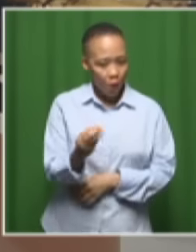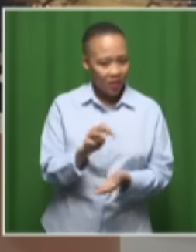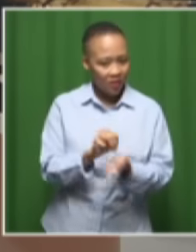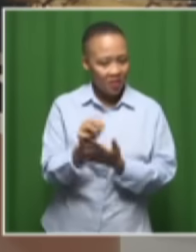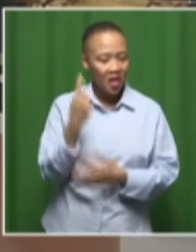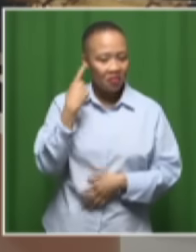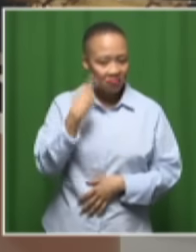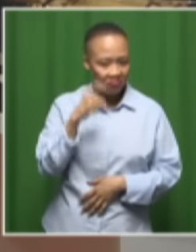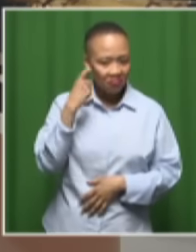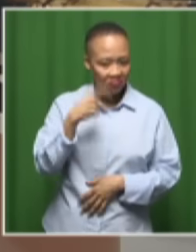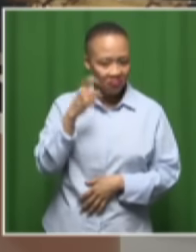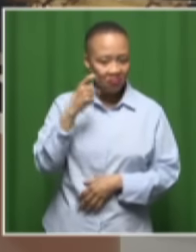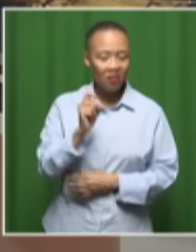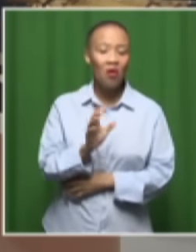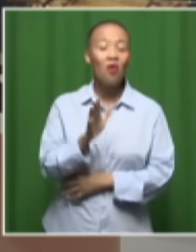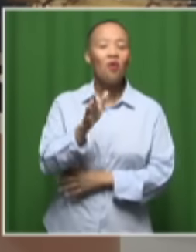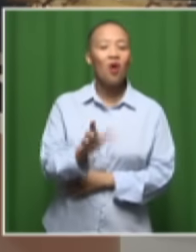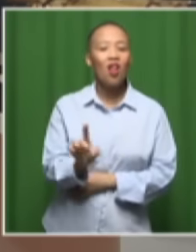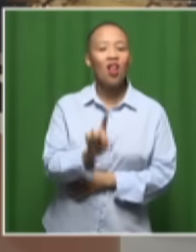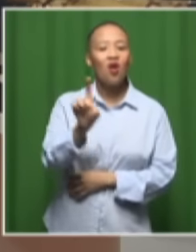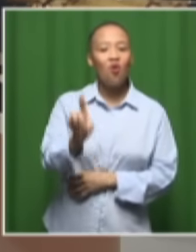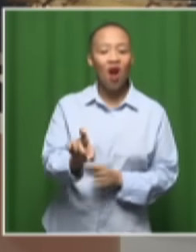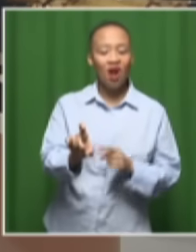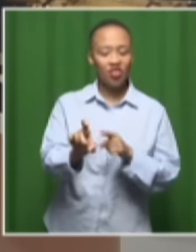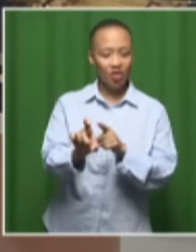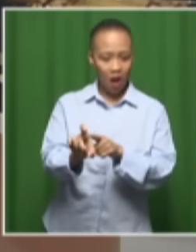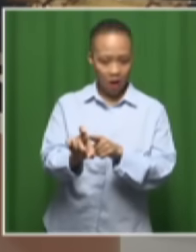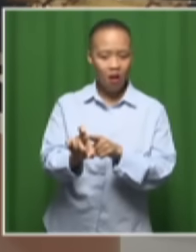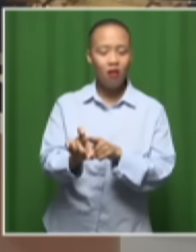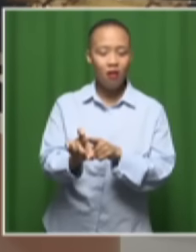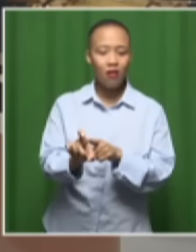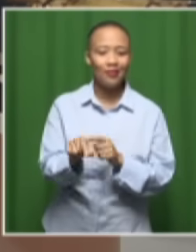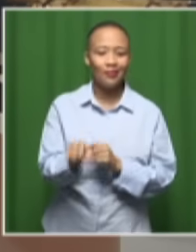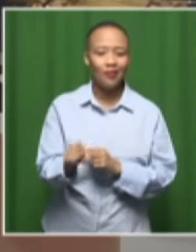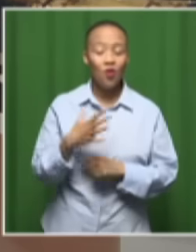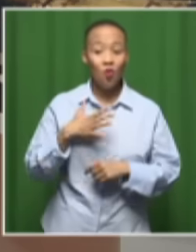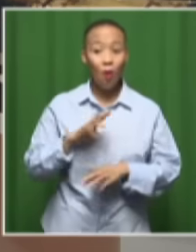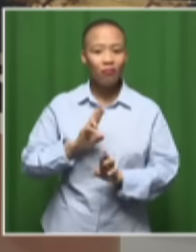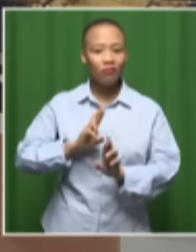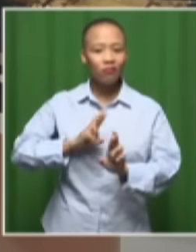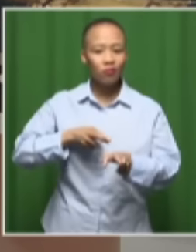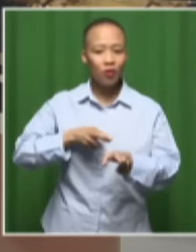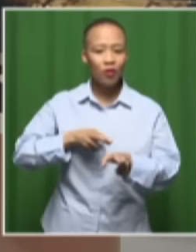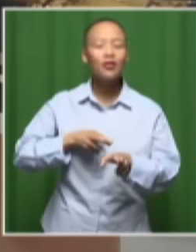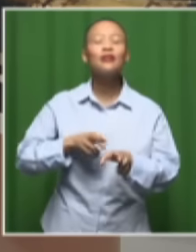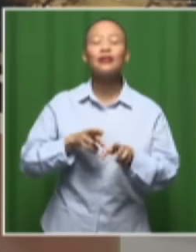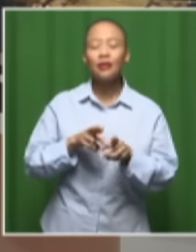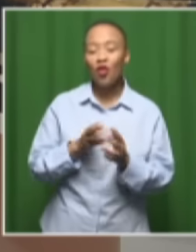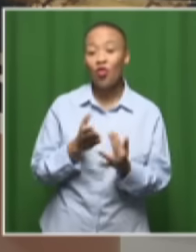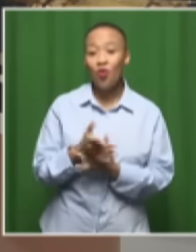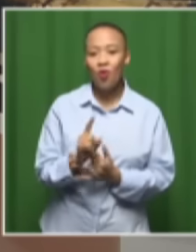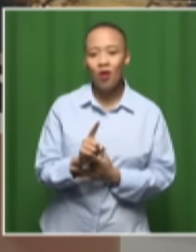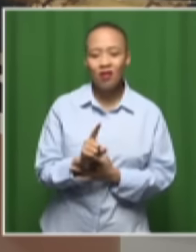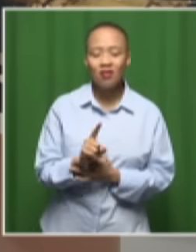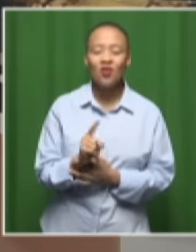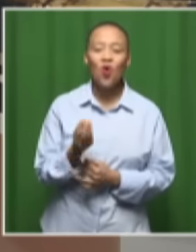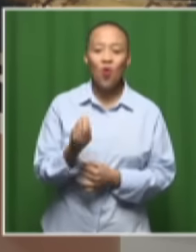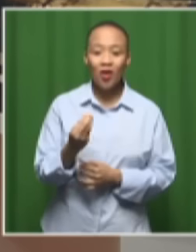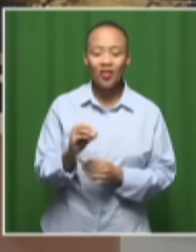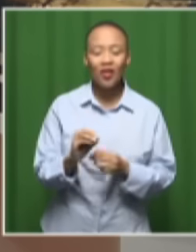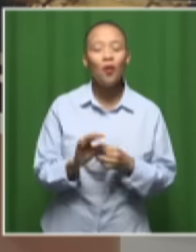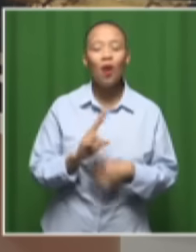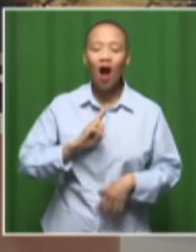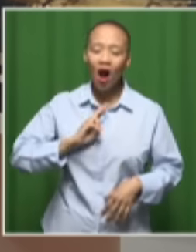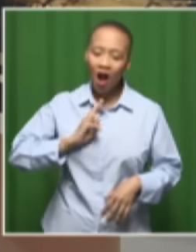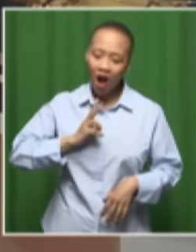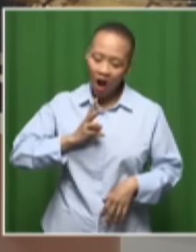that's the question that'll be put out on X, so we want you to respond to that, and then of course WhatsApp. So send us a short voice message